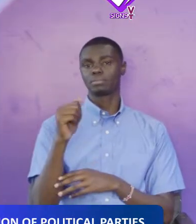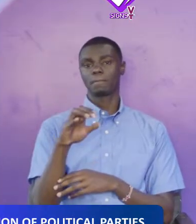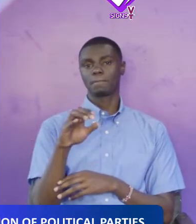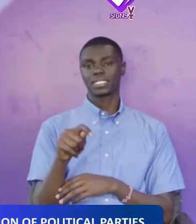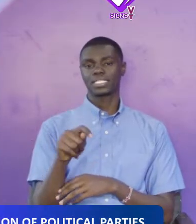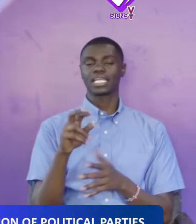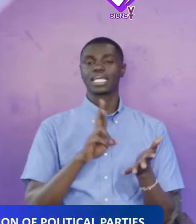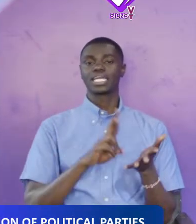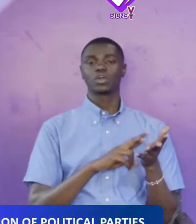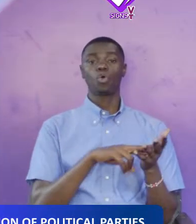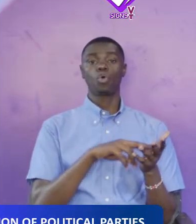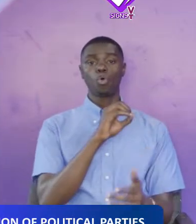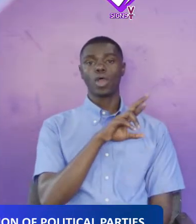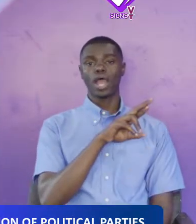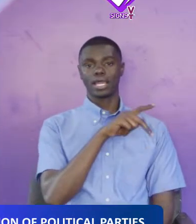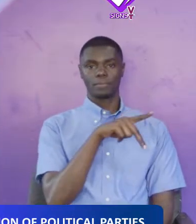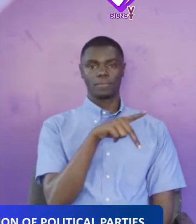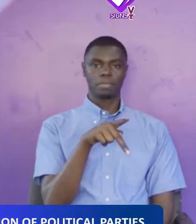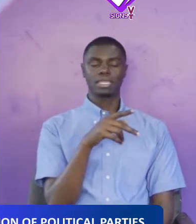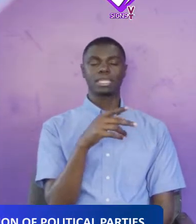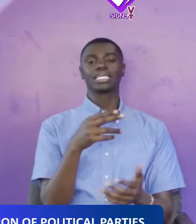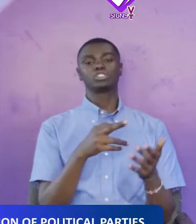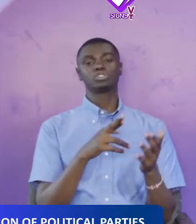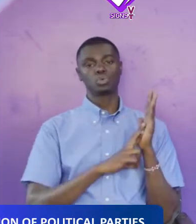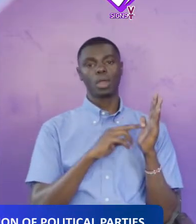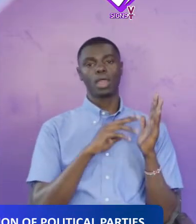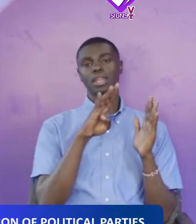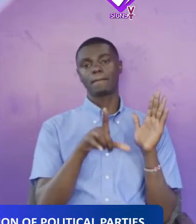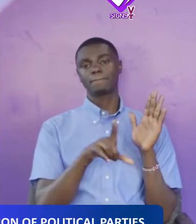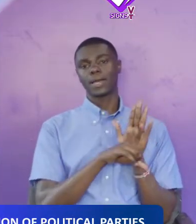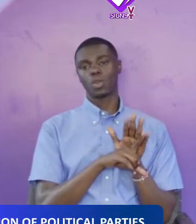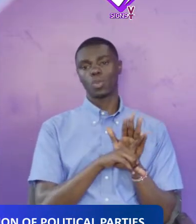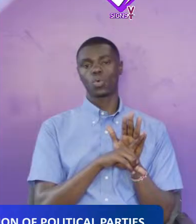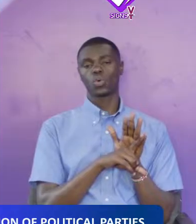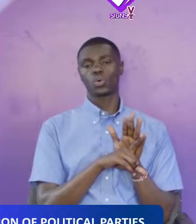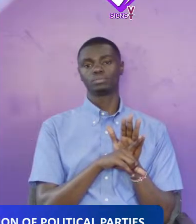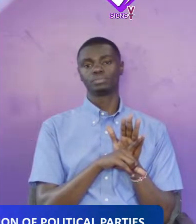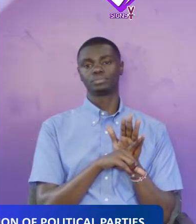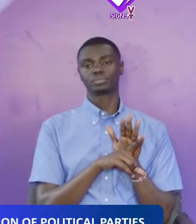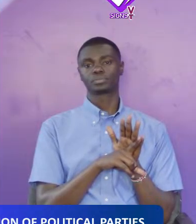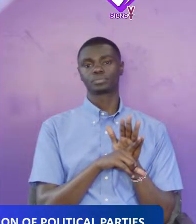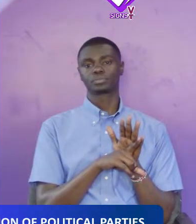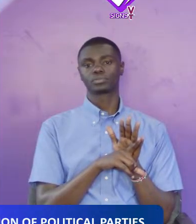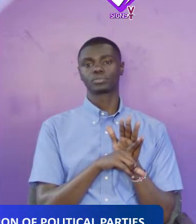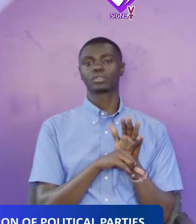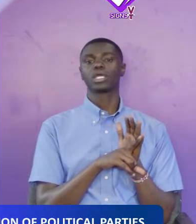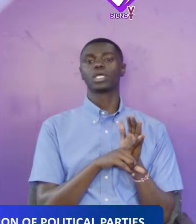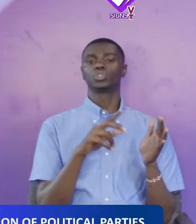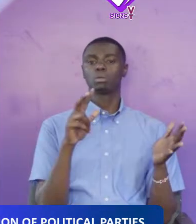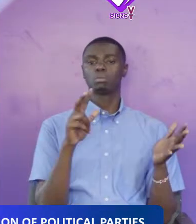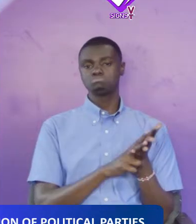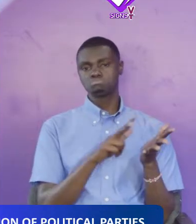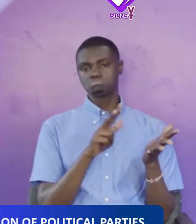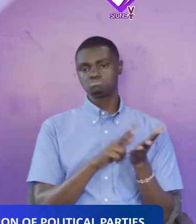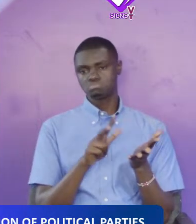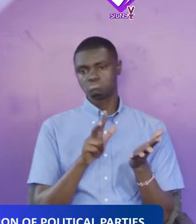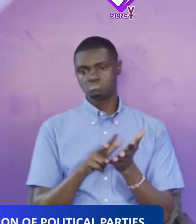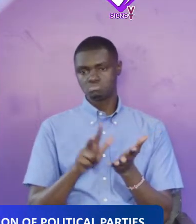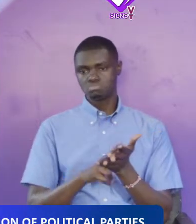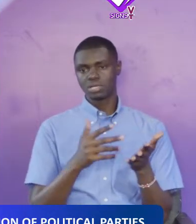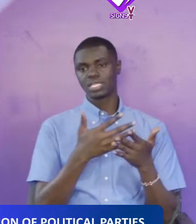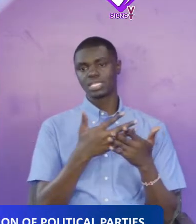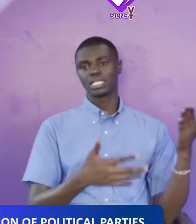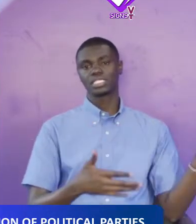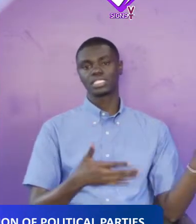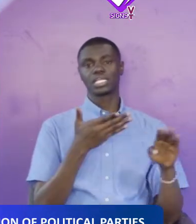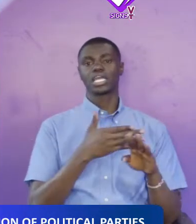register of political parties is required by law, obligated by law, to certify Yeah. that list Yeah.